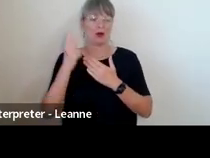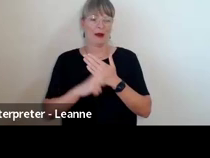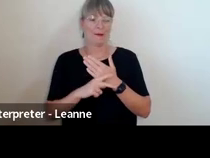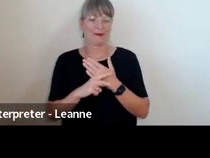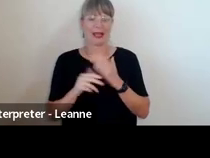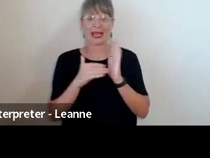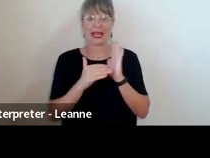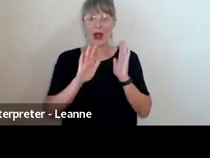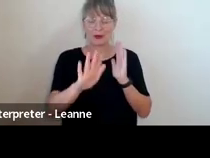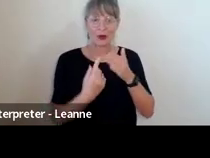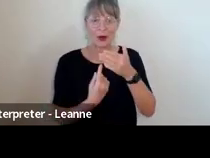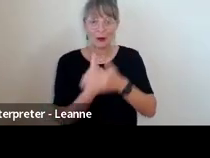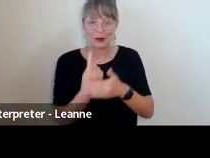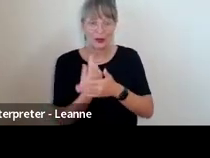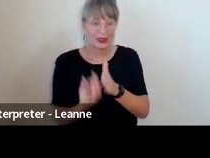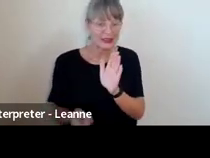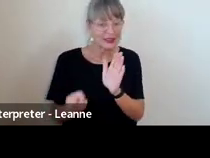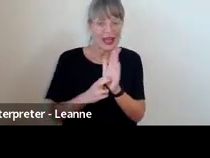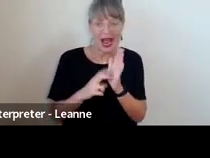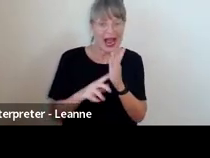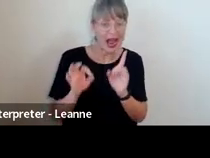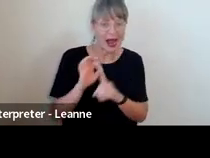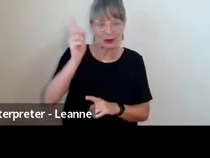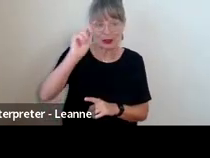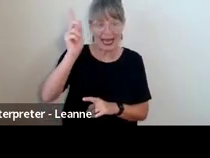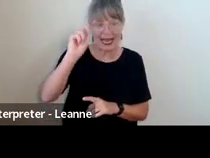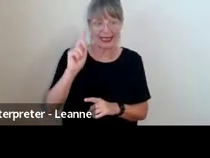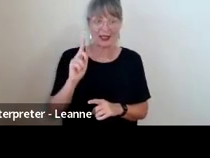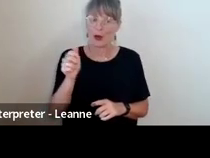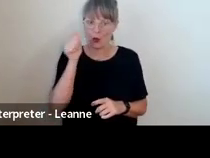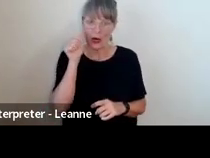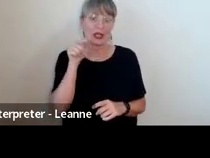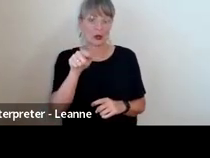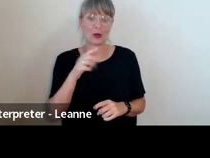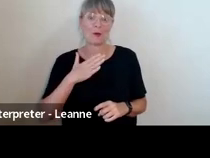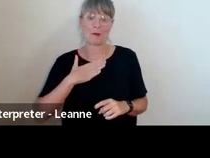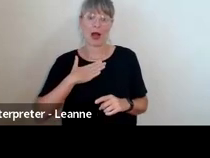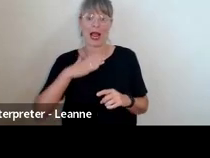Sign up today, get in touch with us, and we know that My Ability Hub will be the